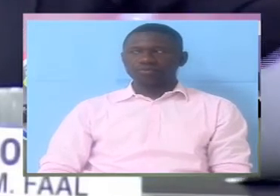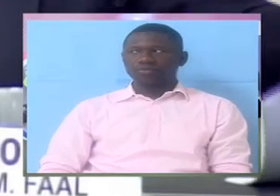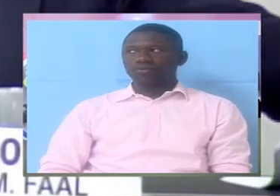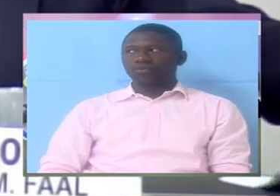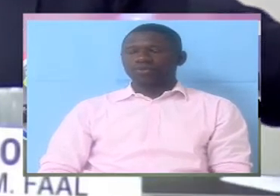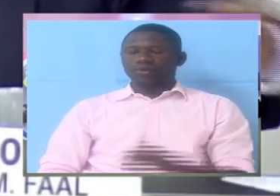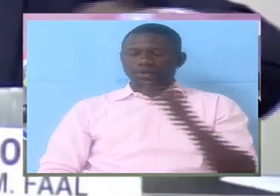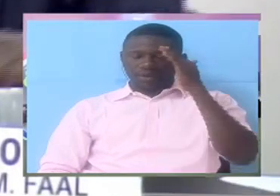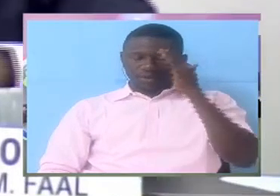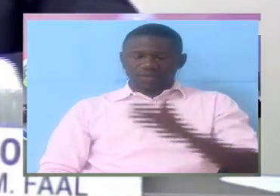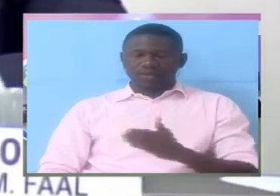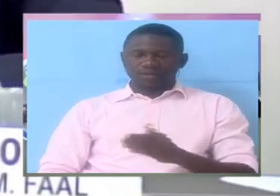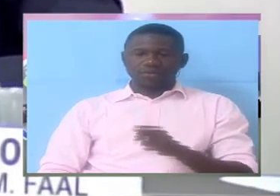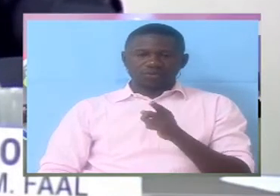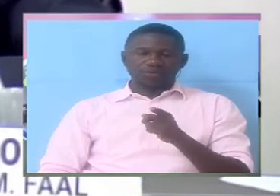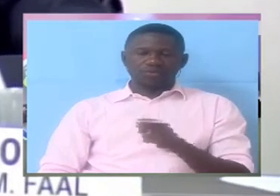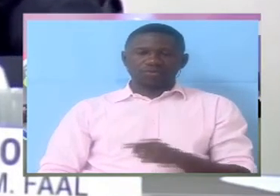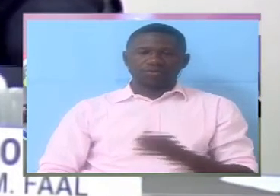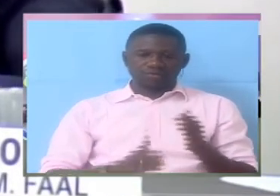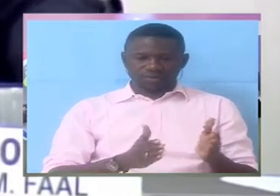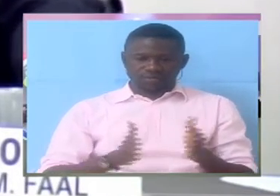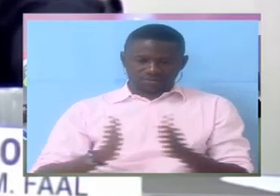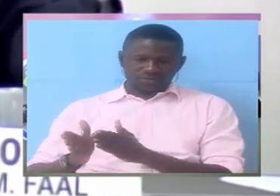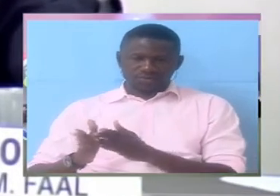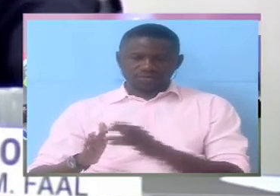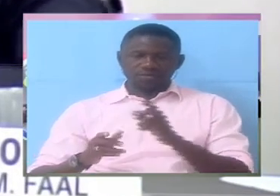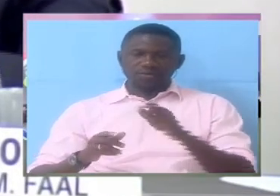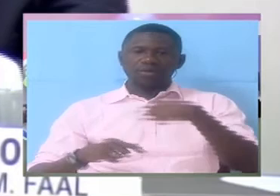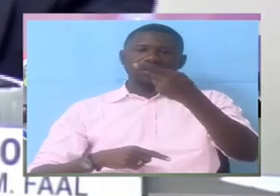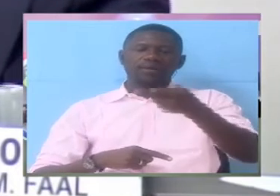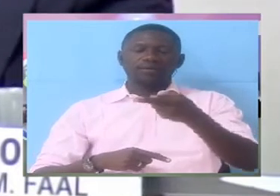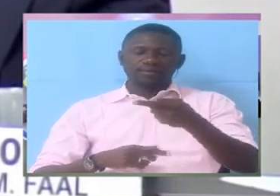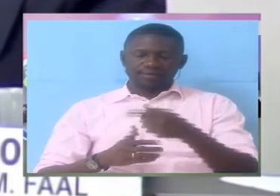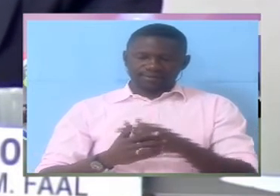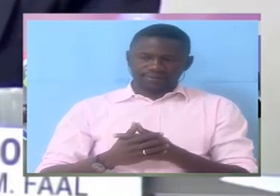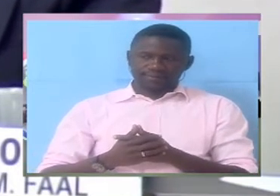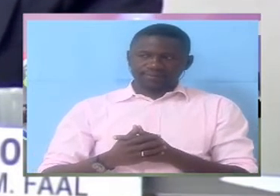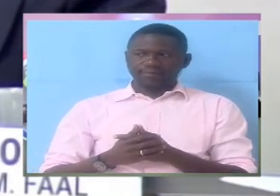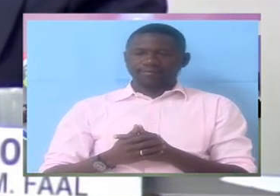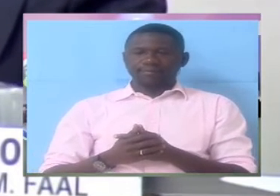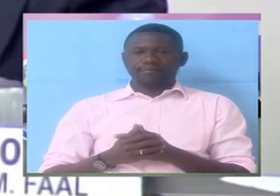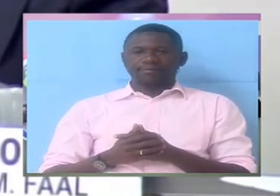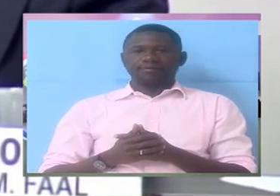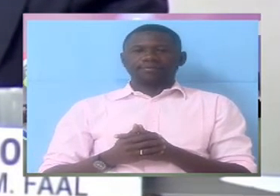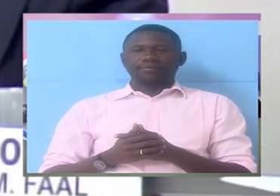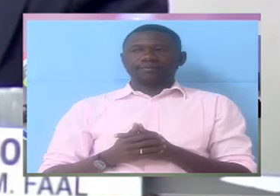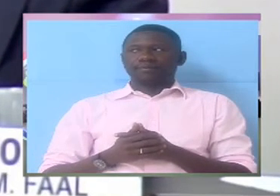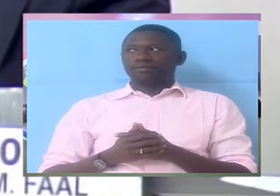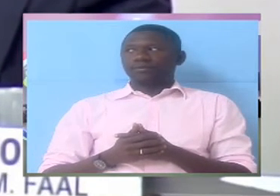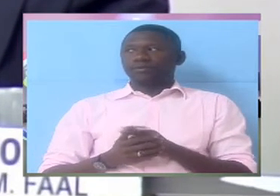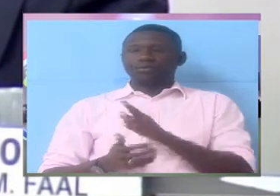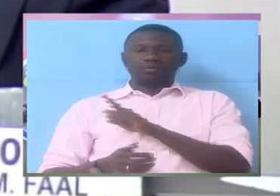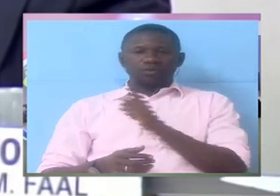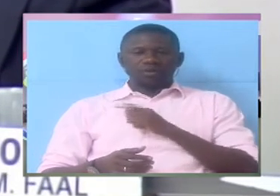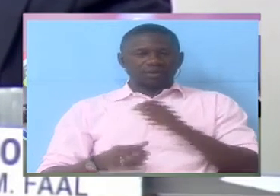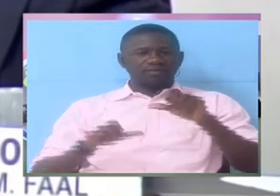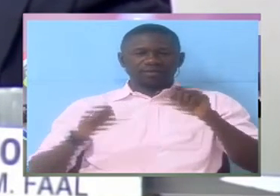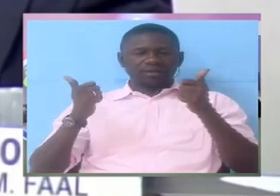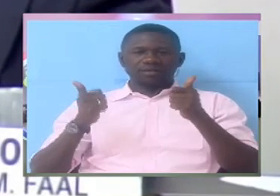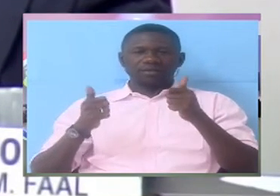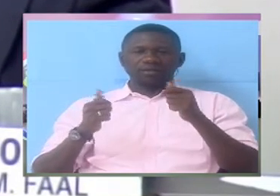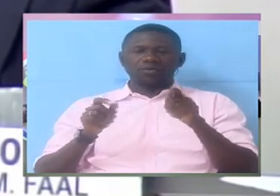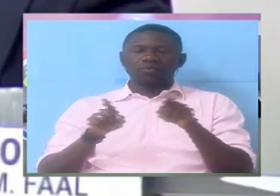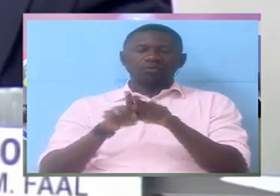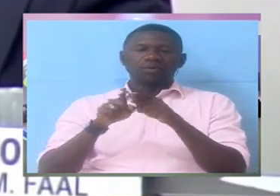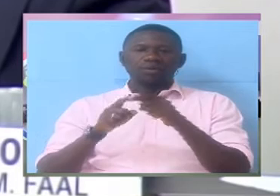Thank you. Lumbar. Now let's move on to the next. Okay. We should have started with